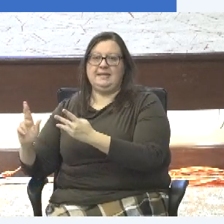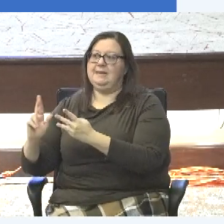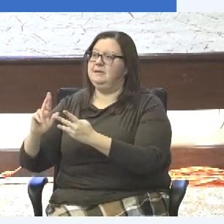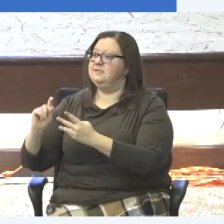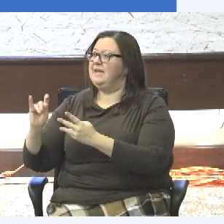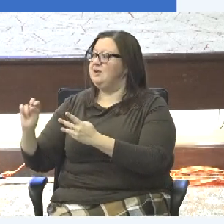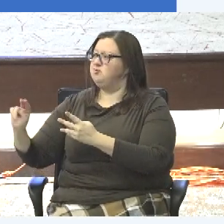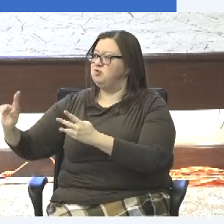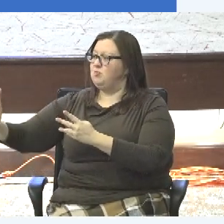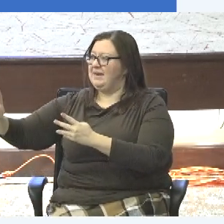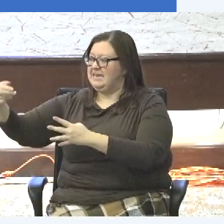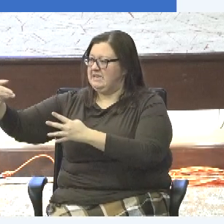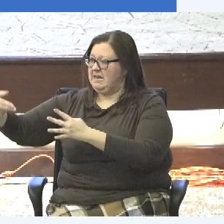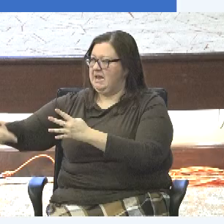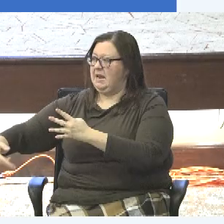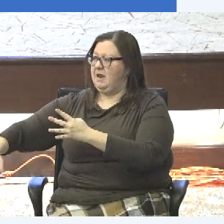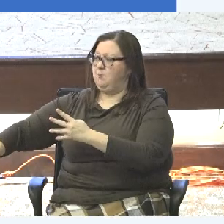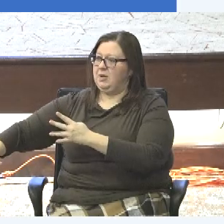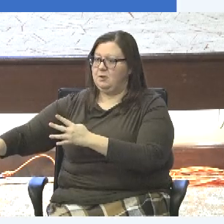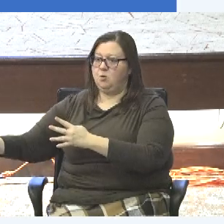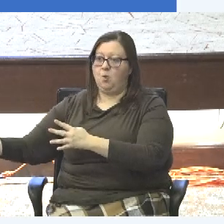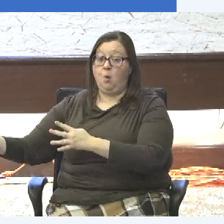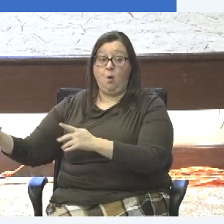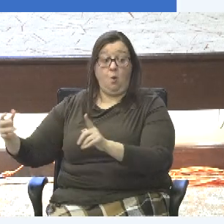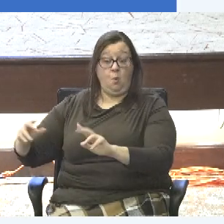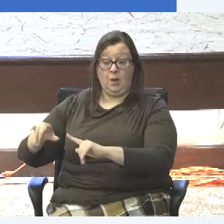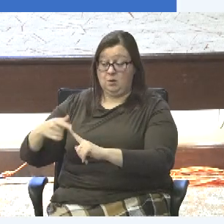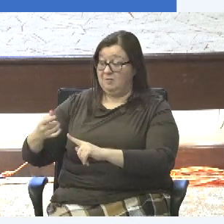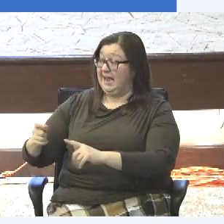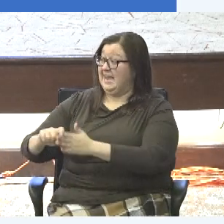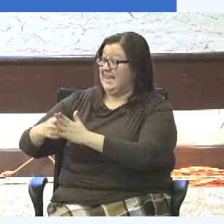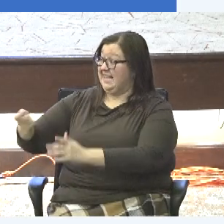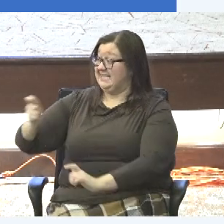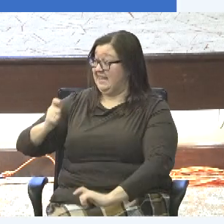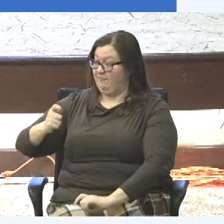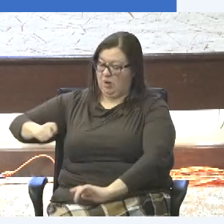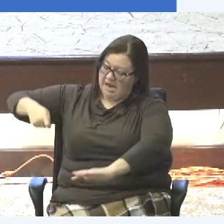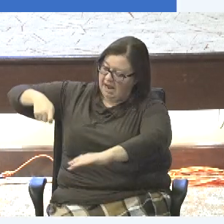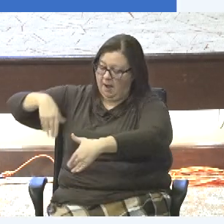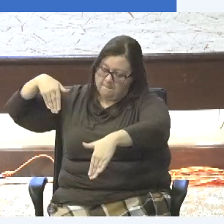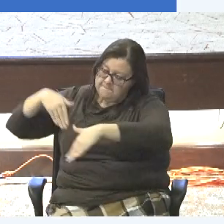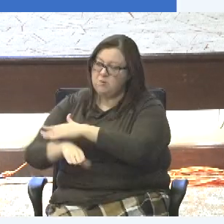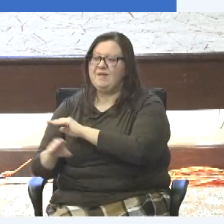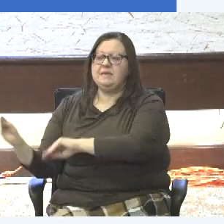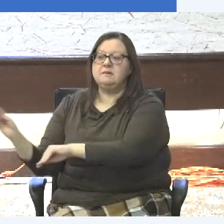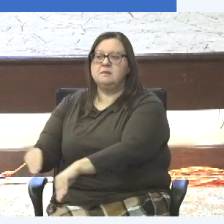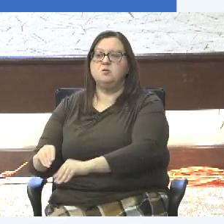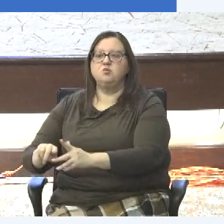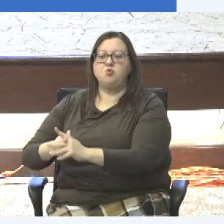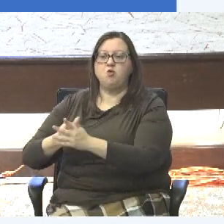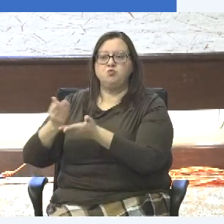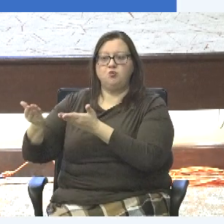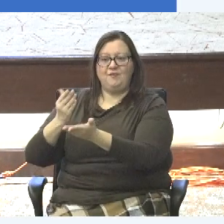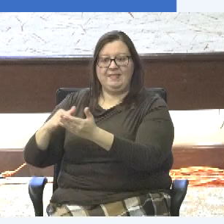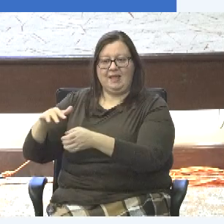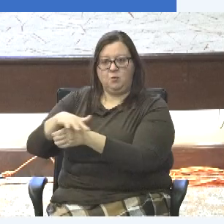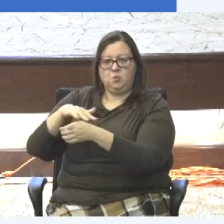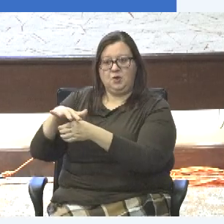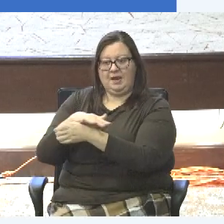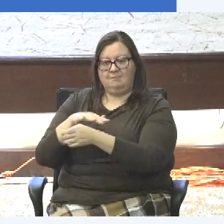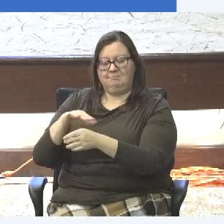assigned those folks. So we will be ready, as soon as we get the keys to that station, we'll be ready to move in and start serving that community out of Station